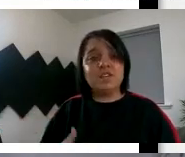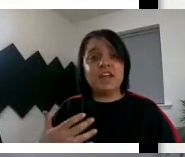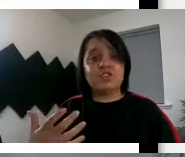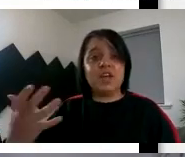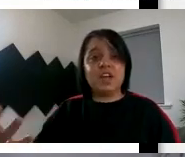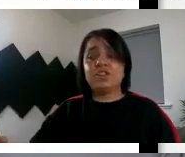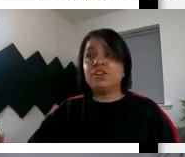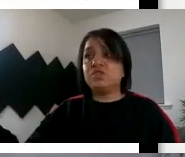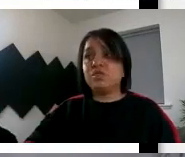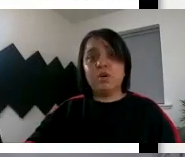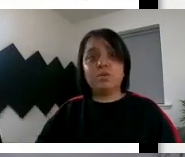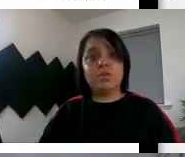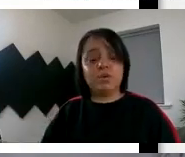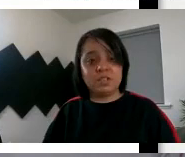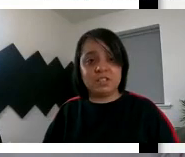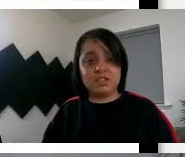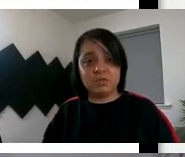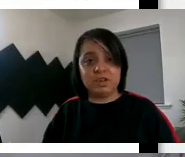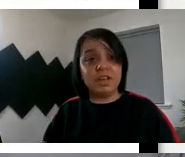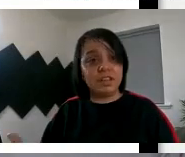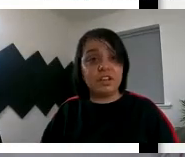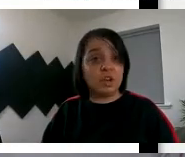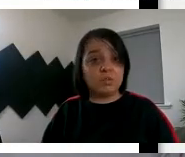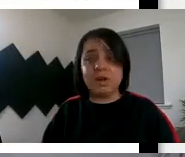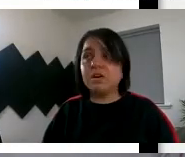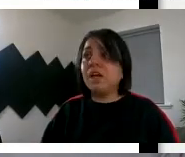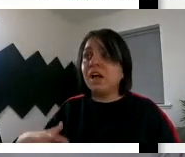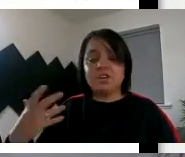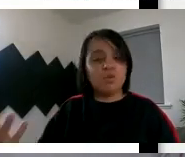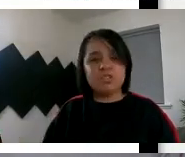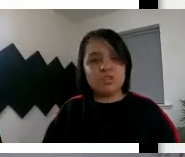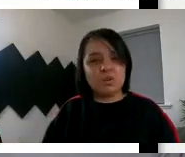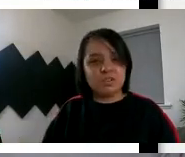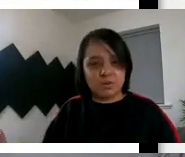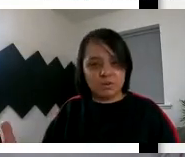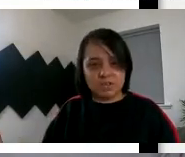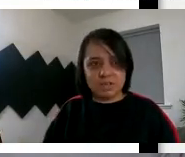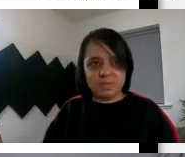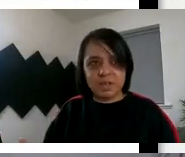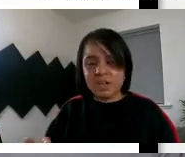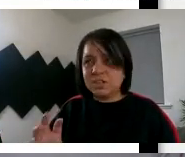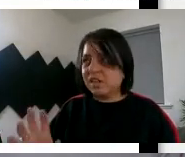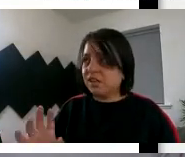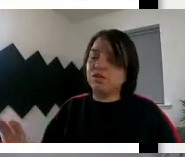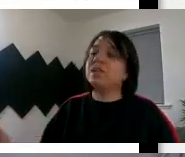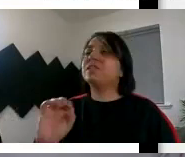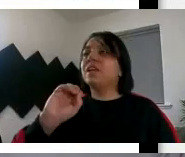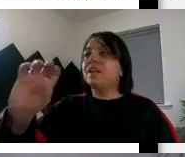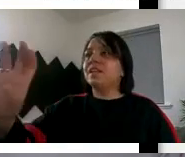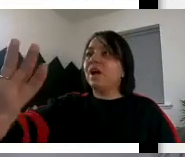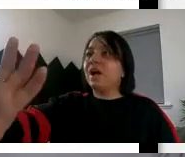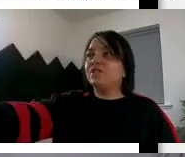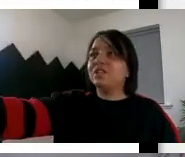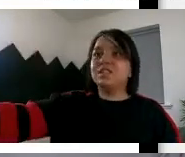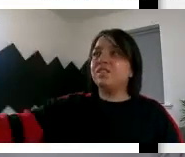you an extra edge to work with autistic children and get that job as well. And also doing a course in autism. There are 2 things.